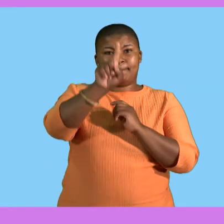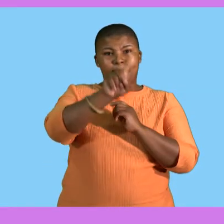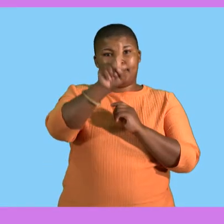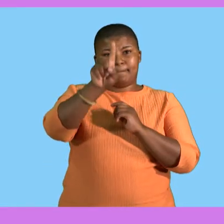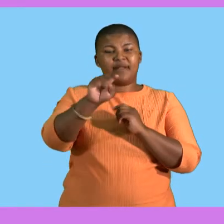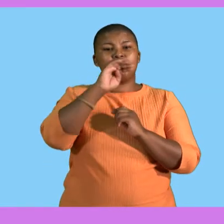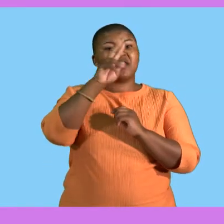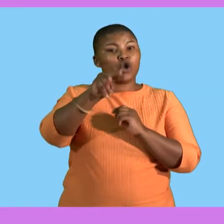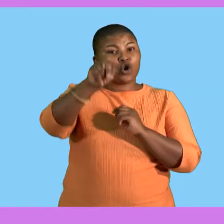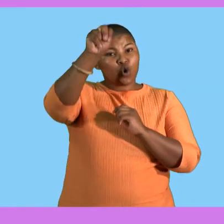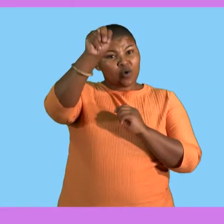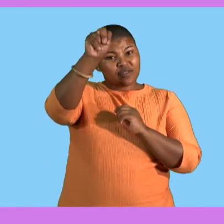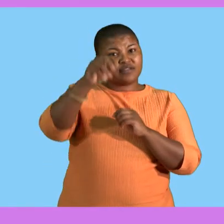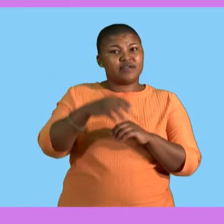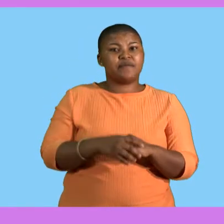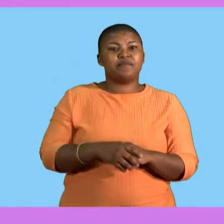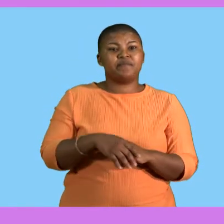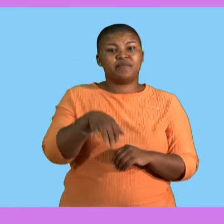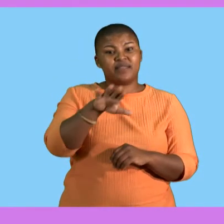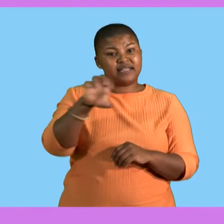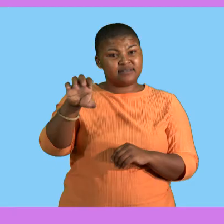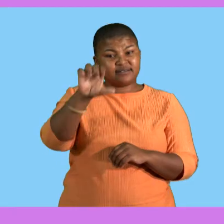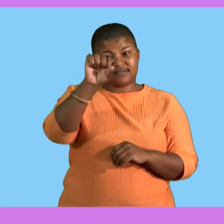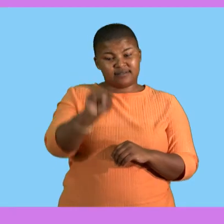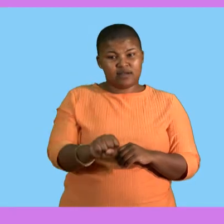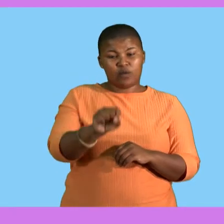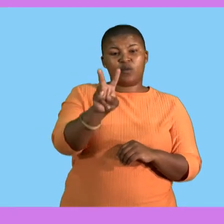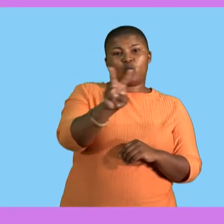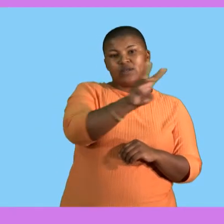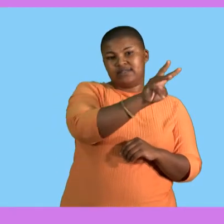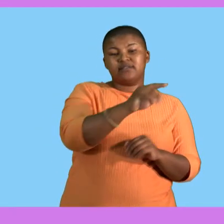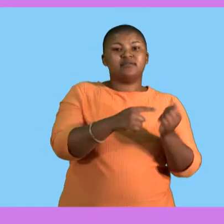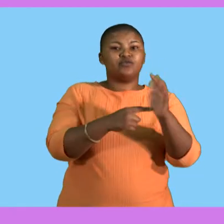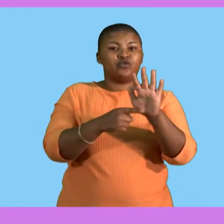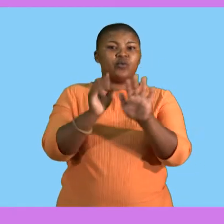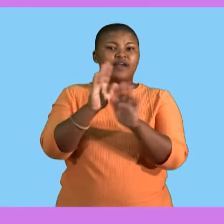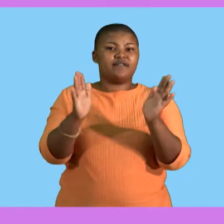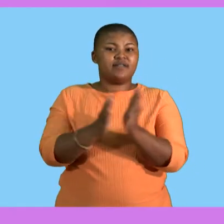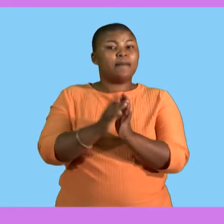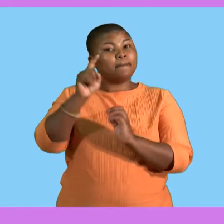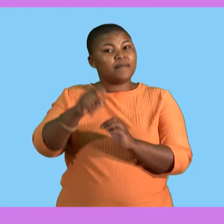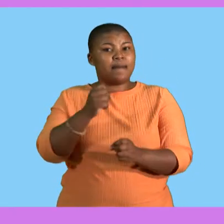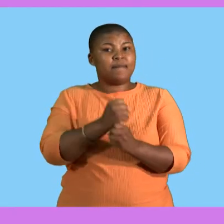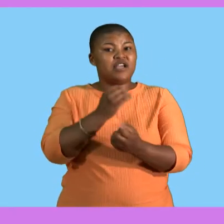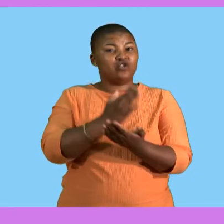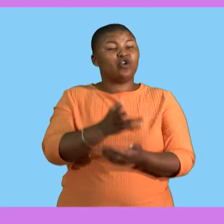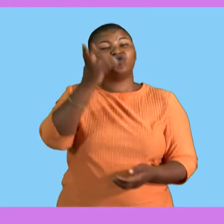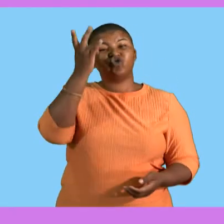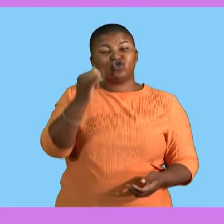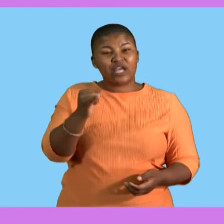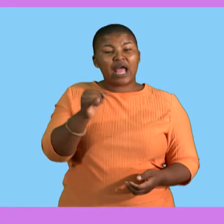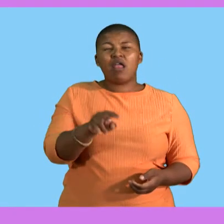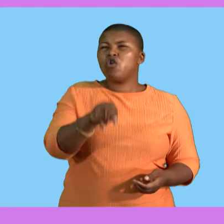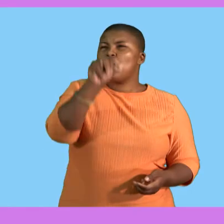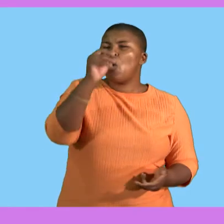is north, this is east, south, and west. Always look for the